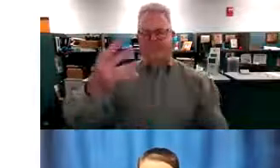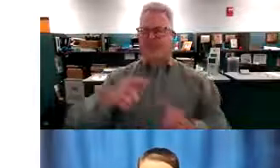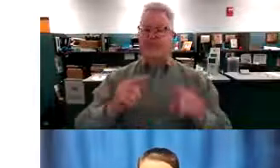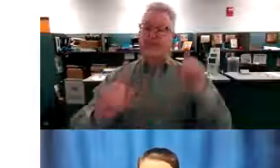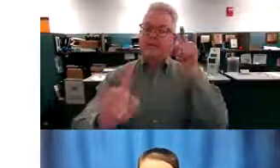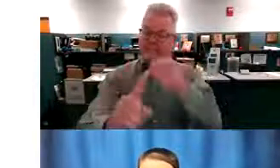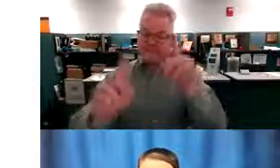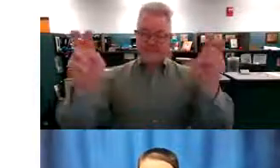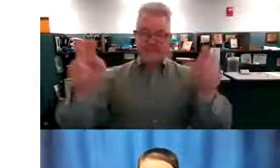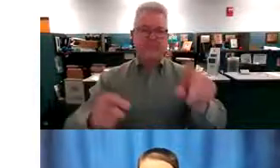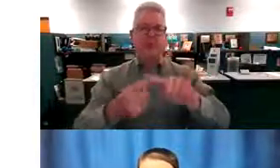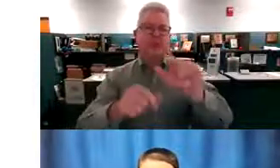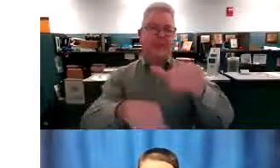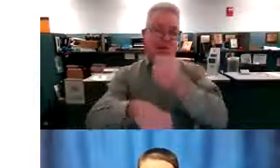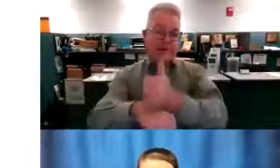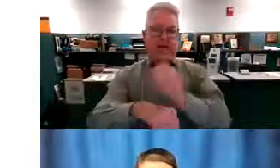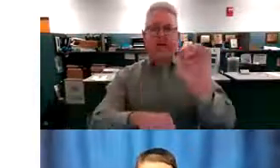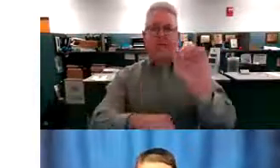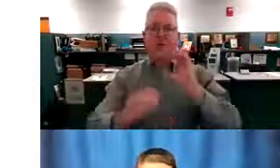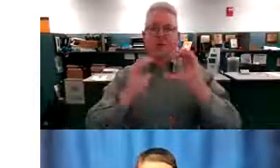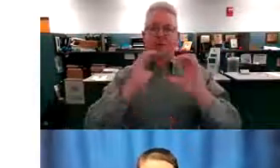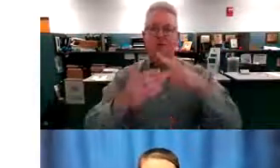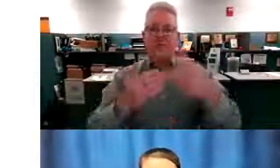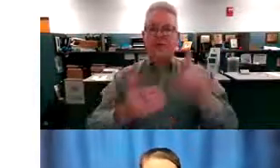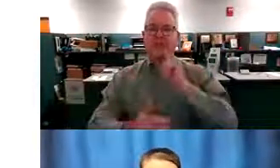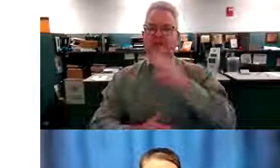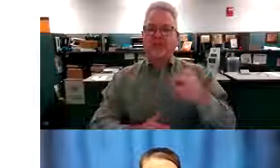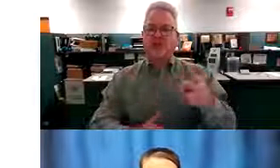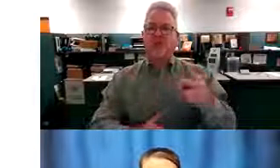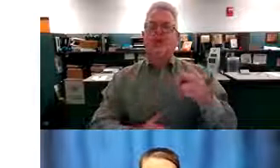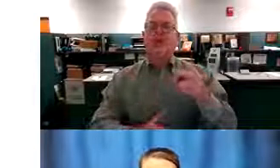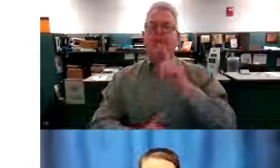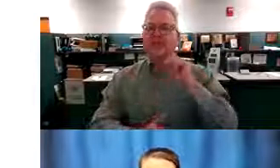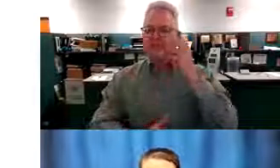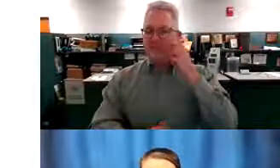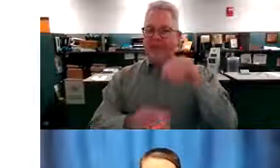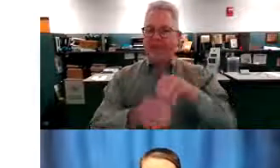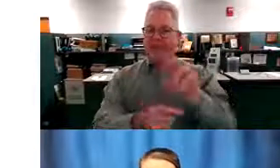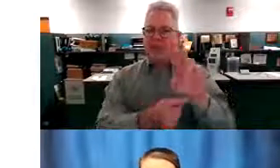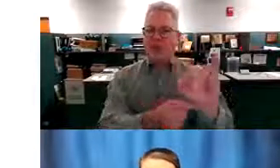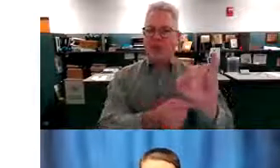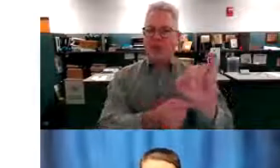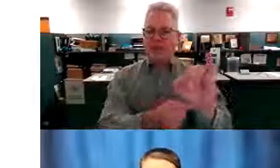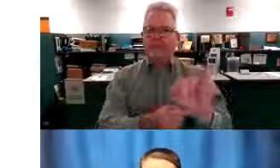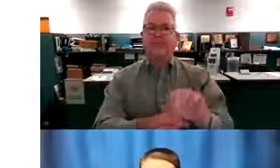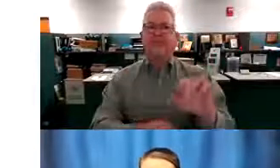And really, there's a list of things that it does do, but it was established to provide emergency communication program for the deaf, deafblind, and